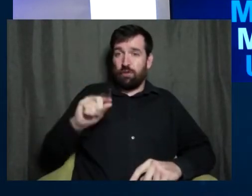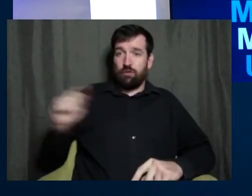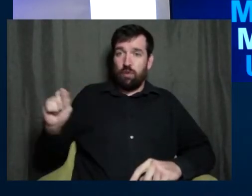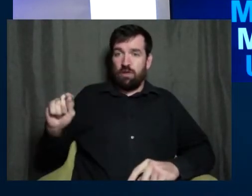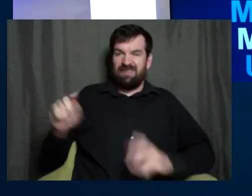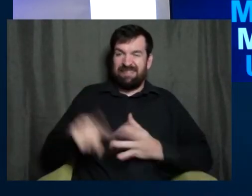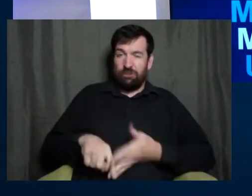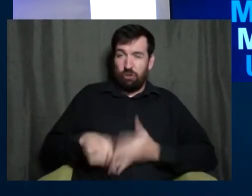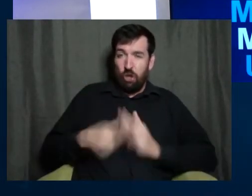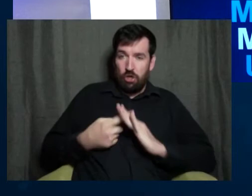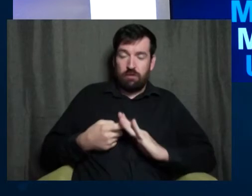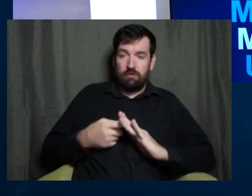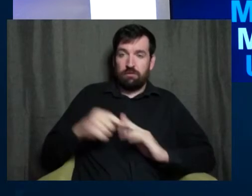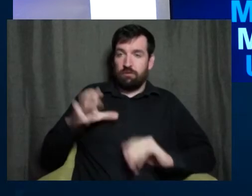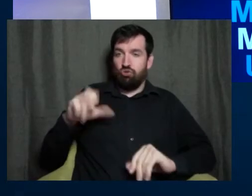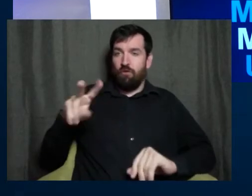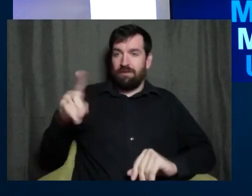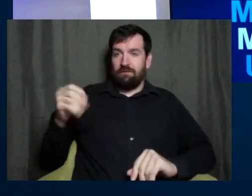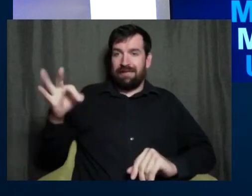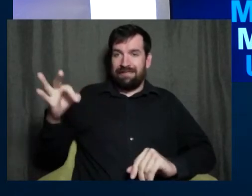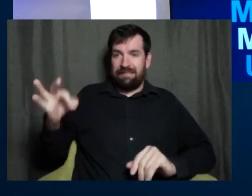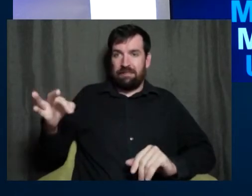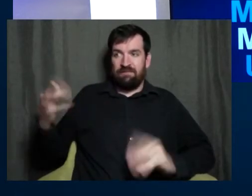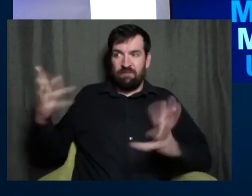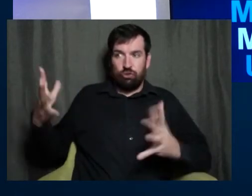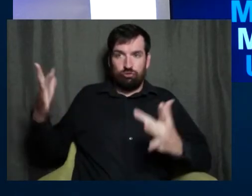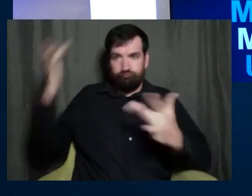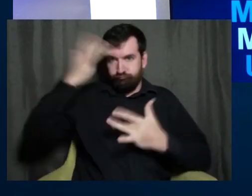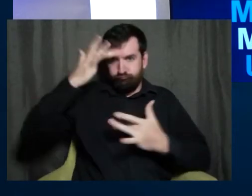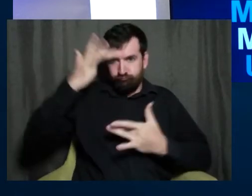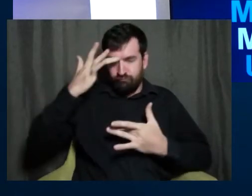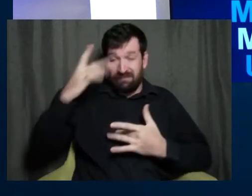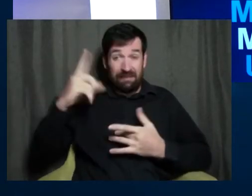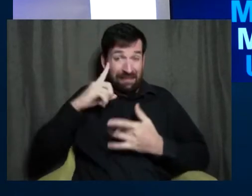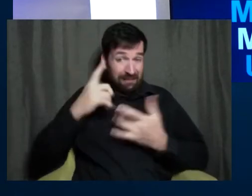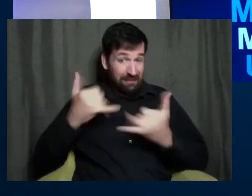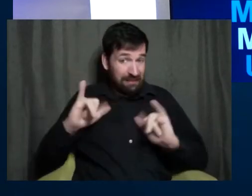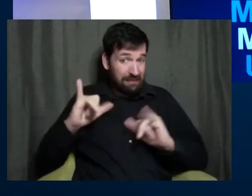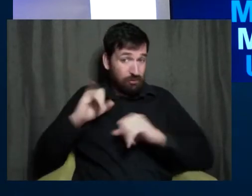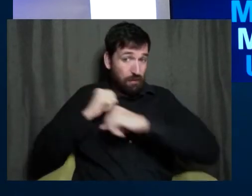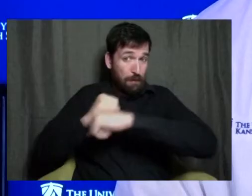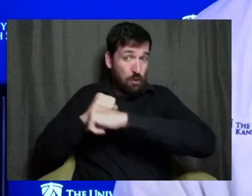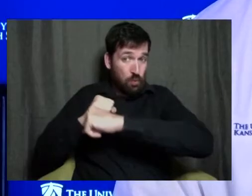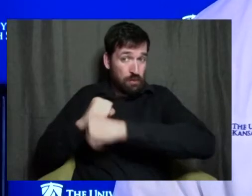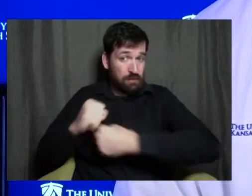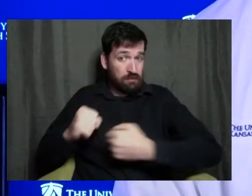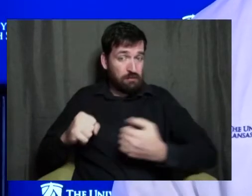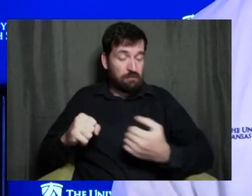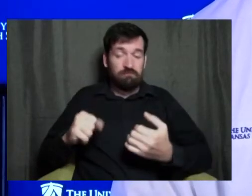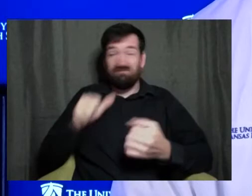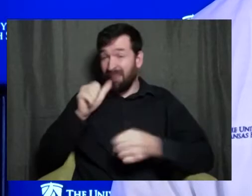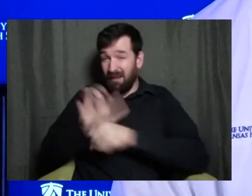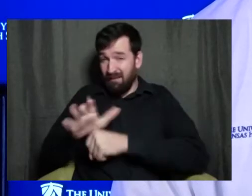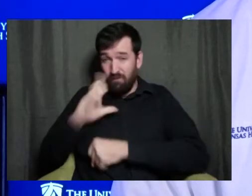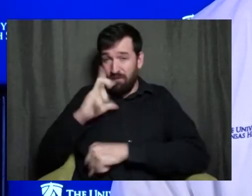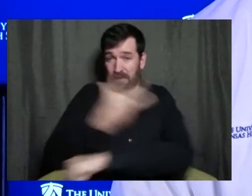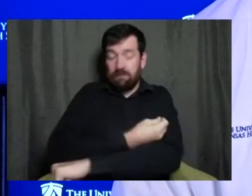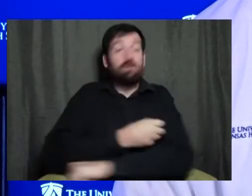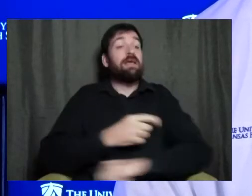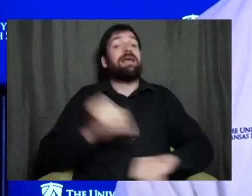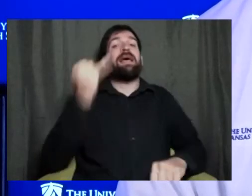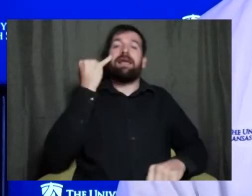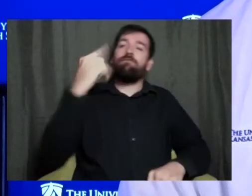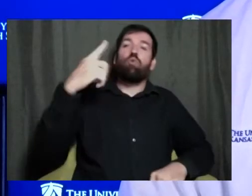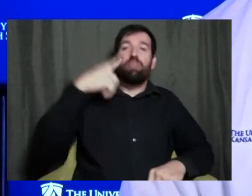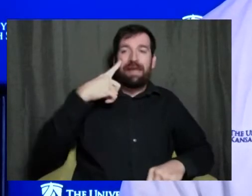much immunity do they have at this point? Certainly not enough to not get vaccinated, right? Yeah, if you think you had it, it depends